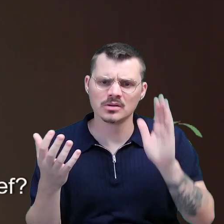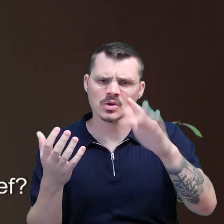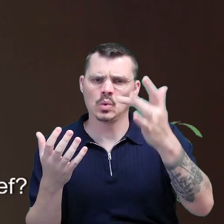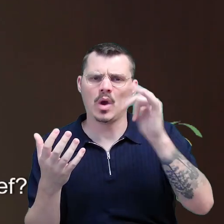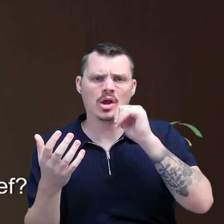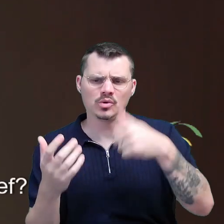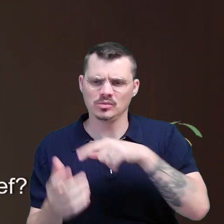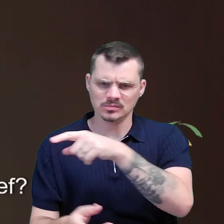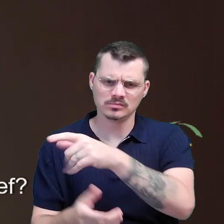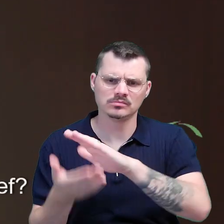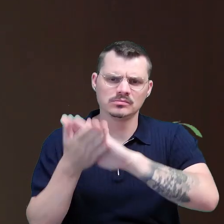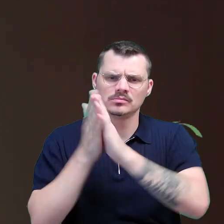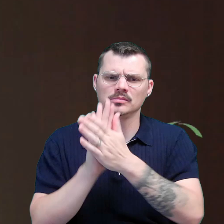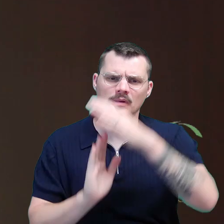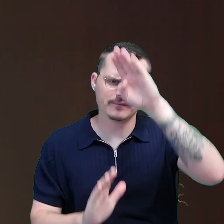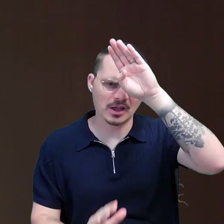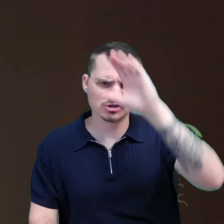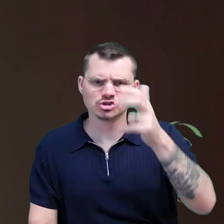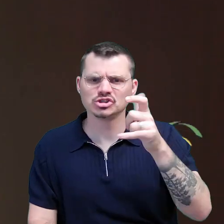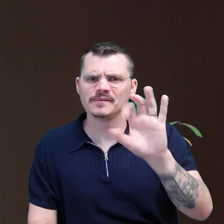why don't we make him the fire chief?